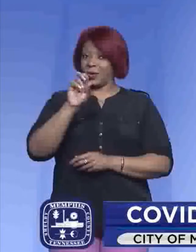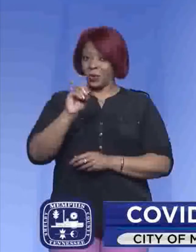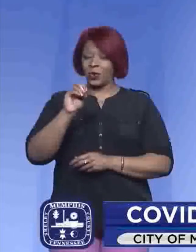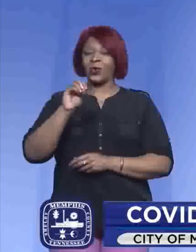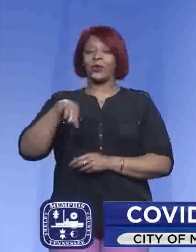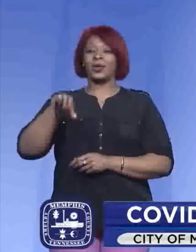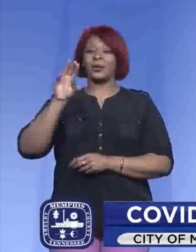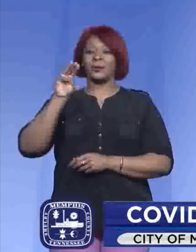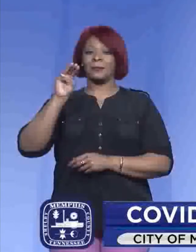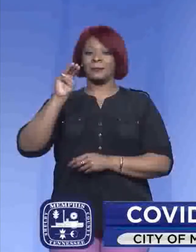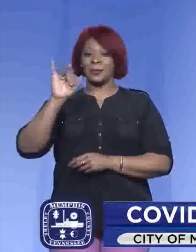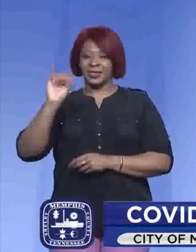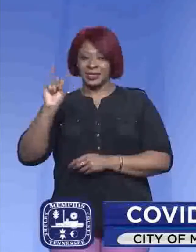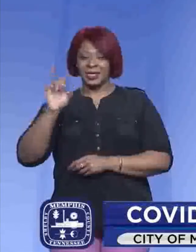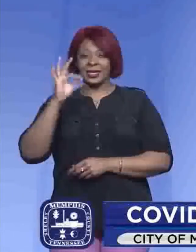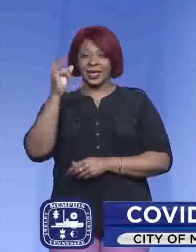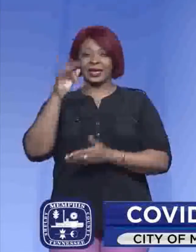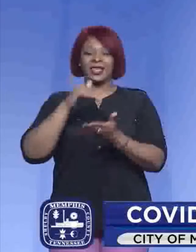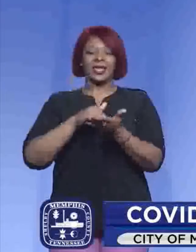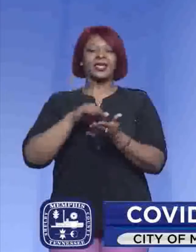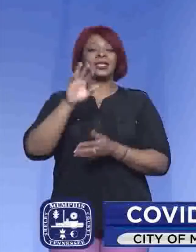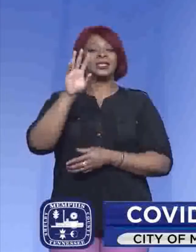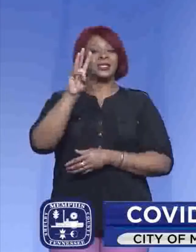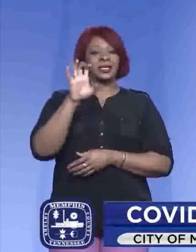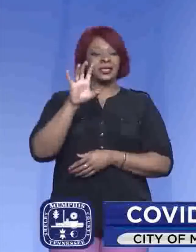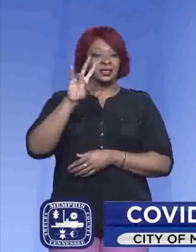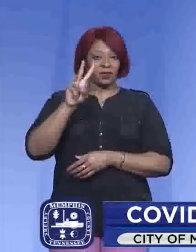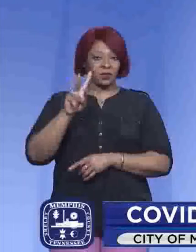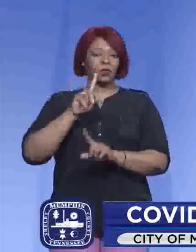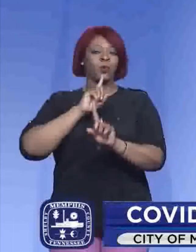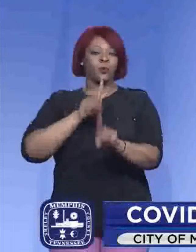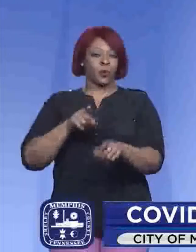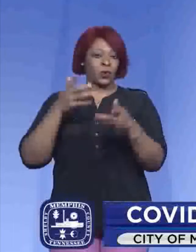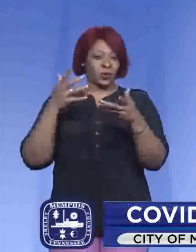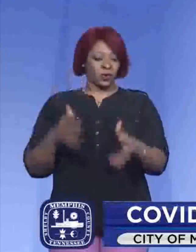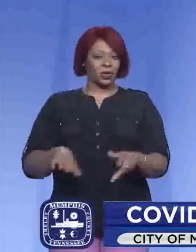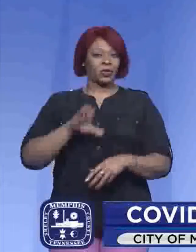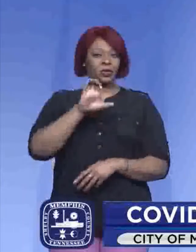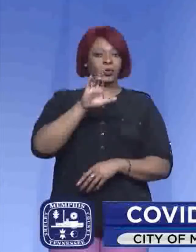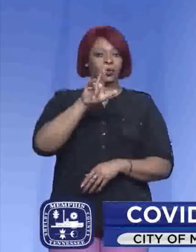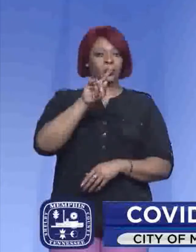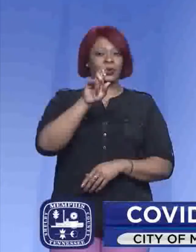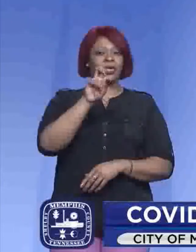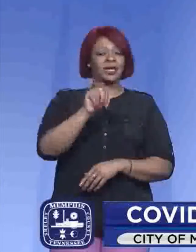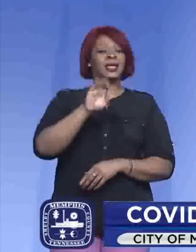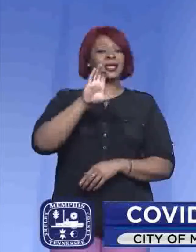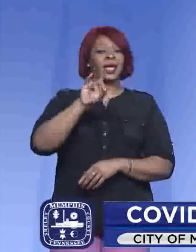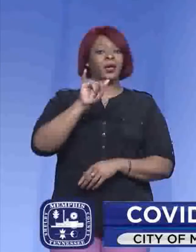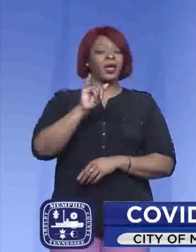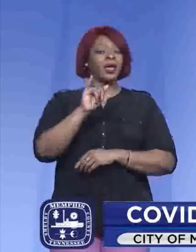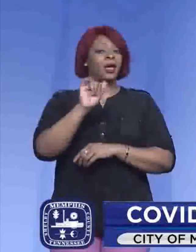Mississippi, we've got 19,672 cases reported. And in Crittenden County, Arkansas,